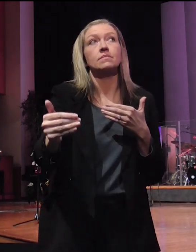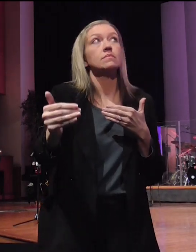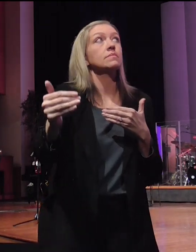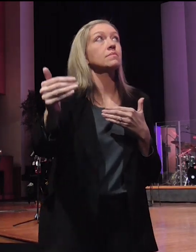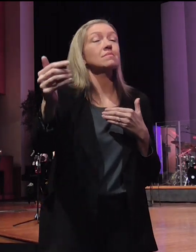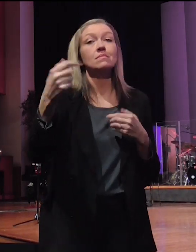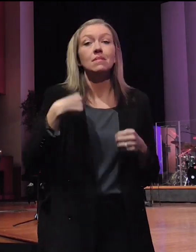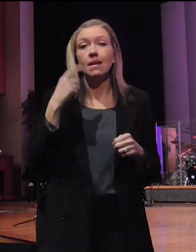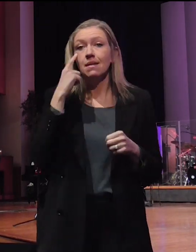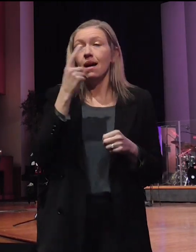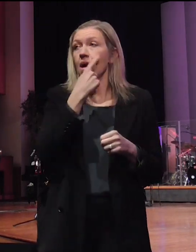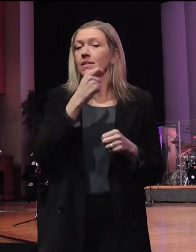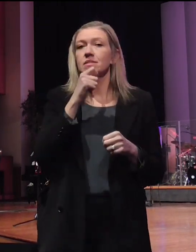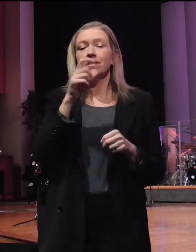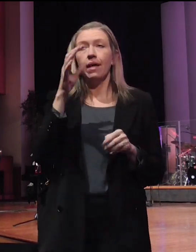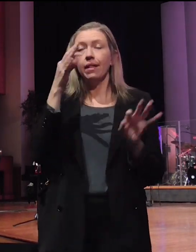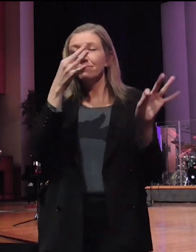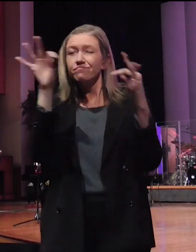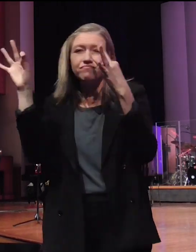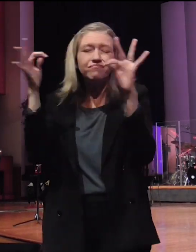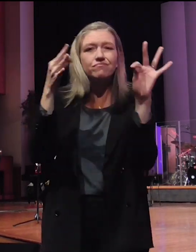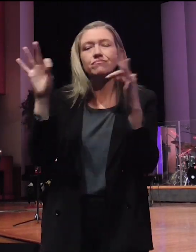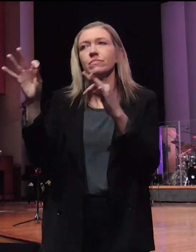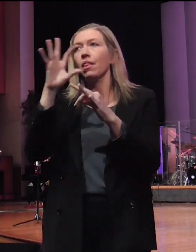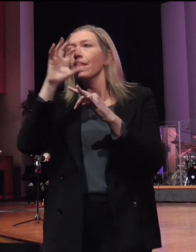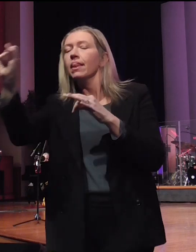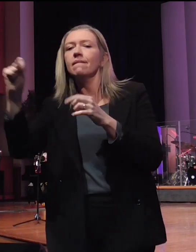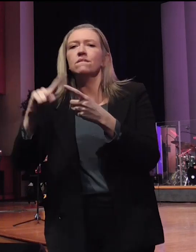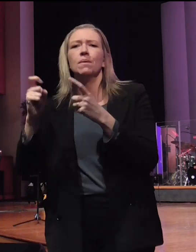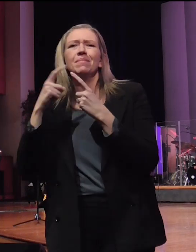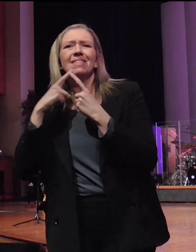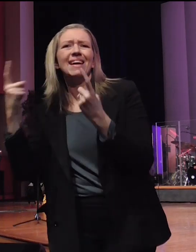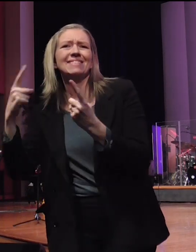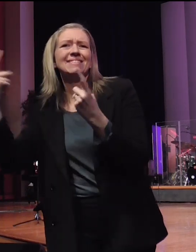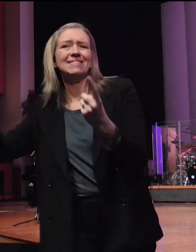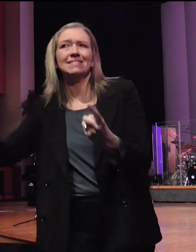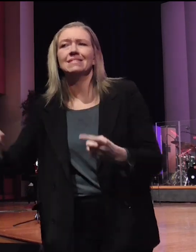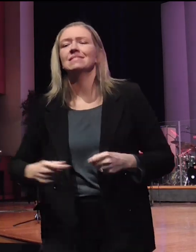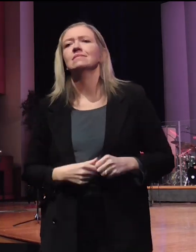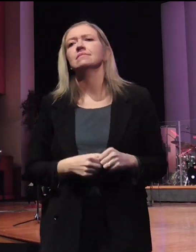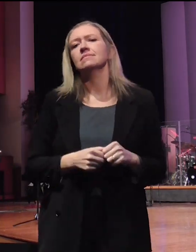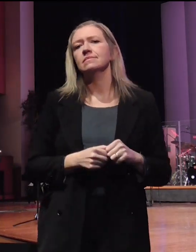on, these eyes will not be blinded by the lights.